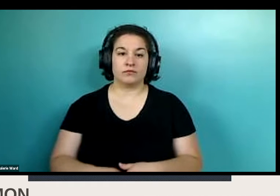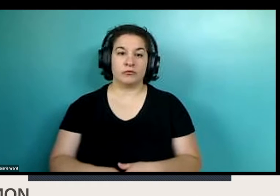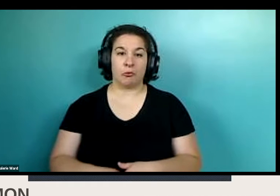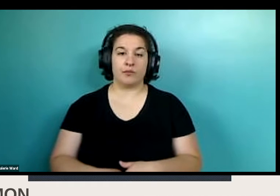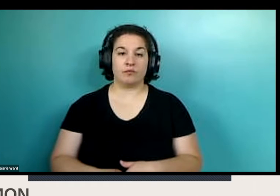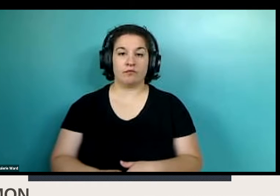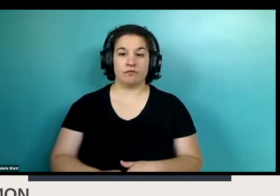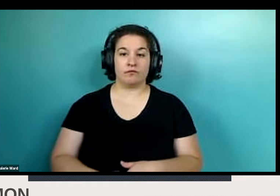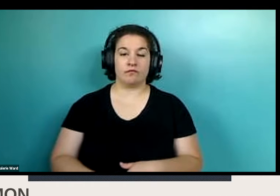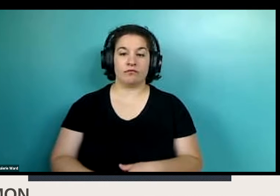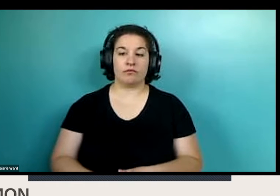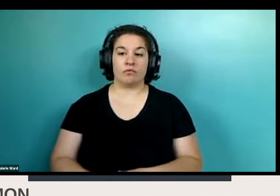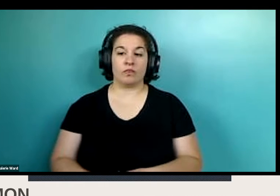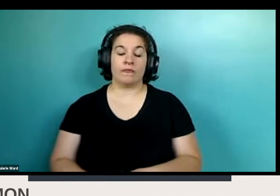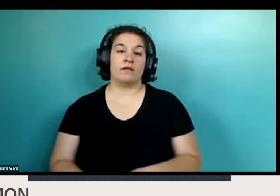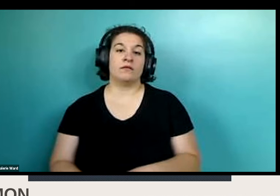So there are